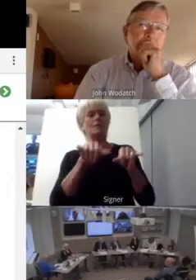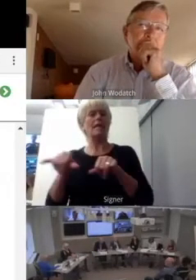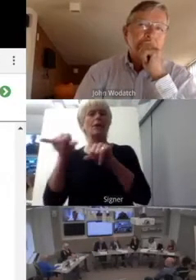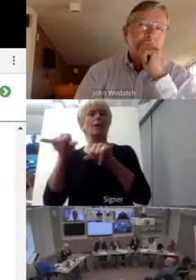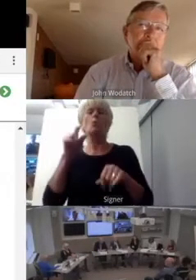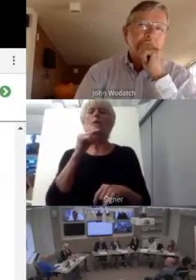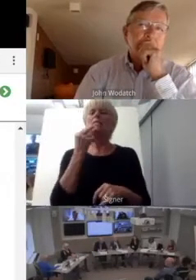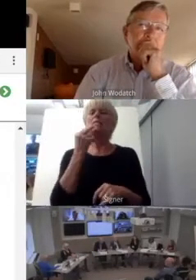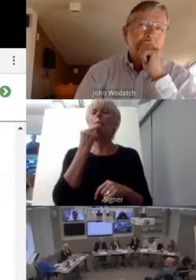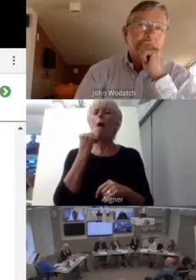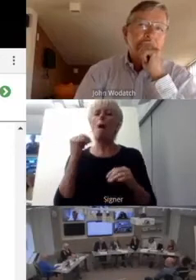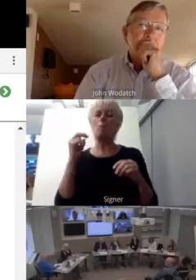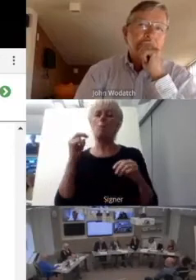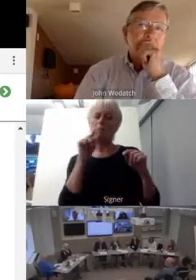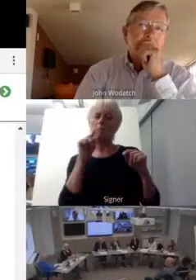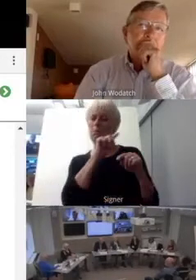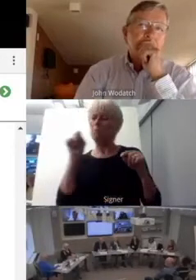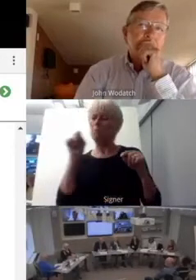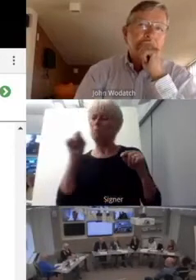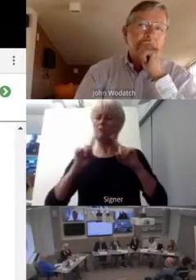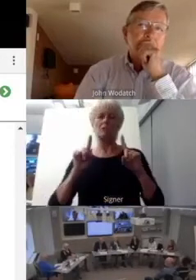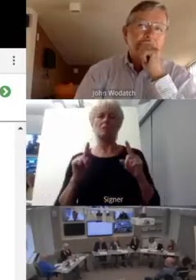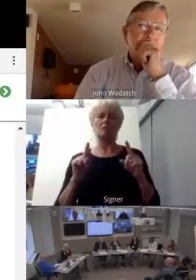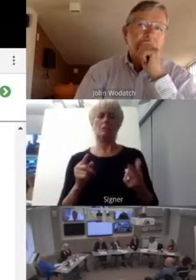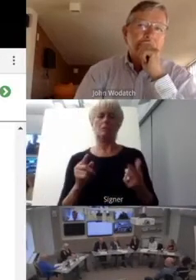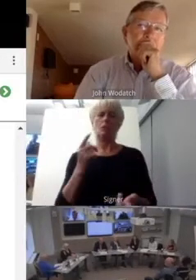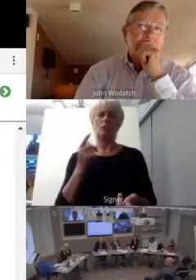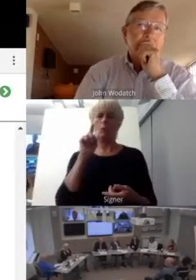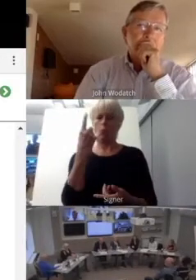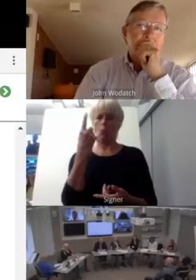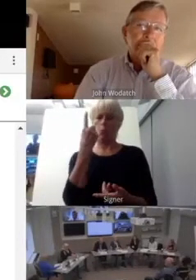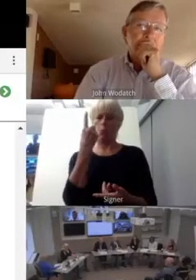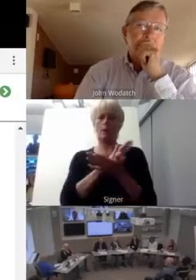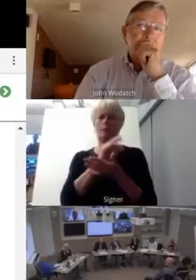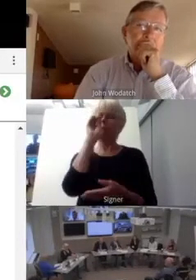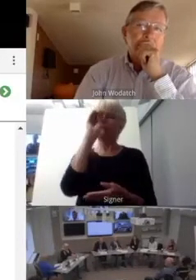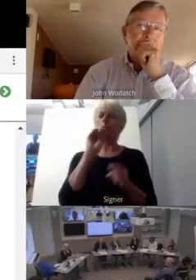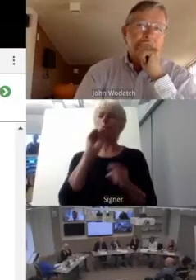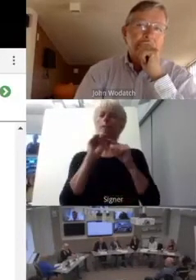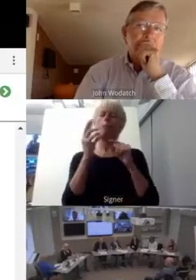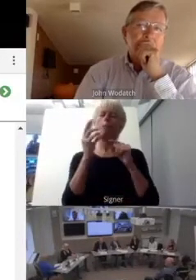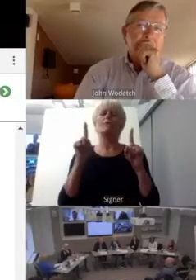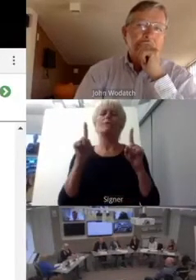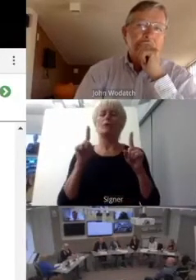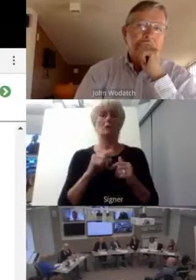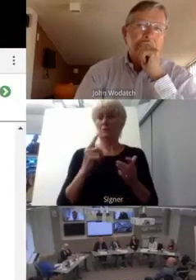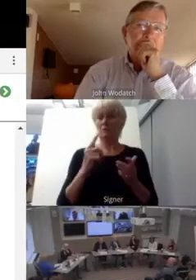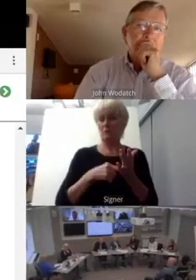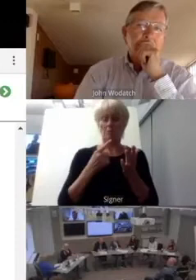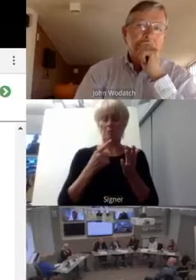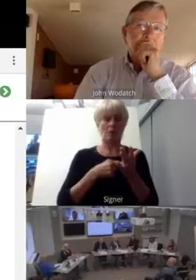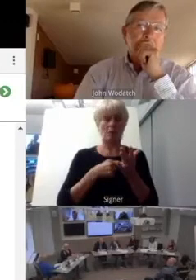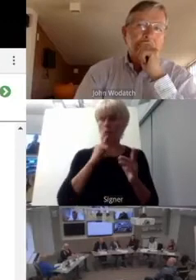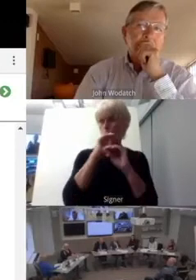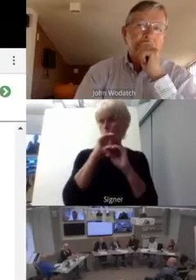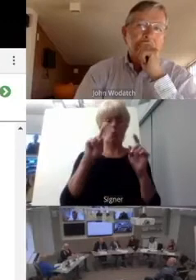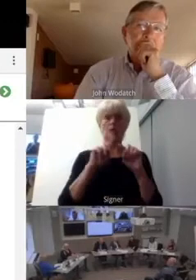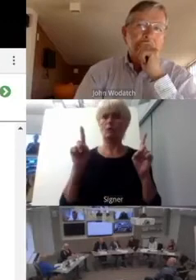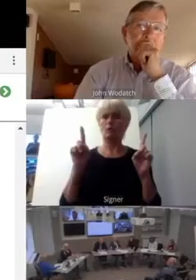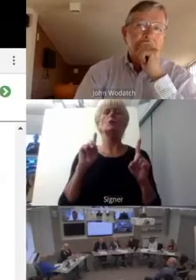on one piece of paper. In some cases, there are no differences, and they're just adopting them as an enforceable